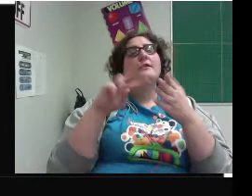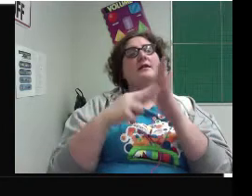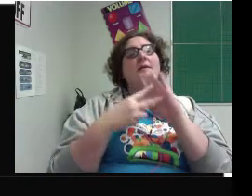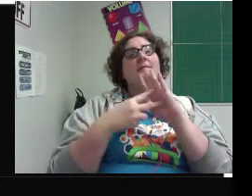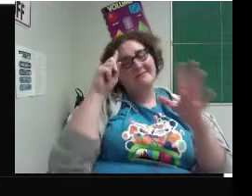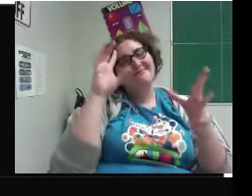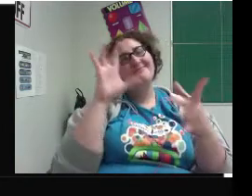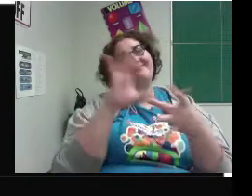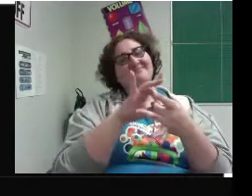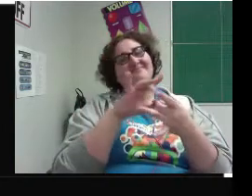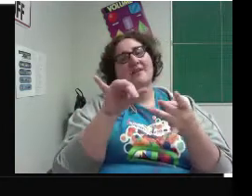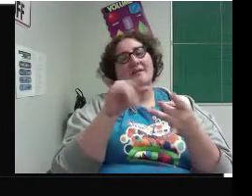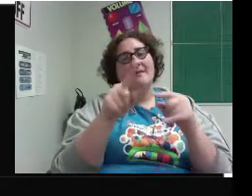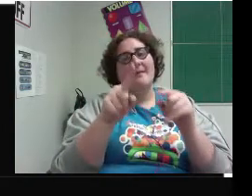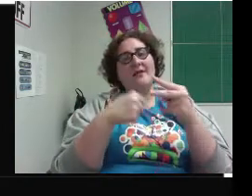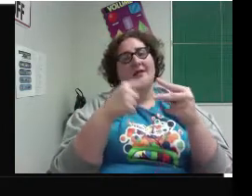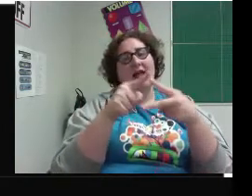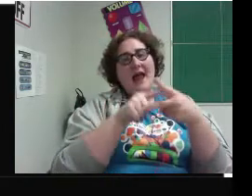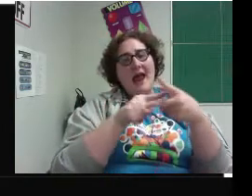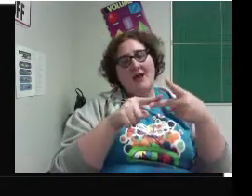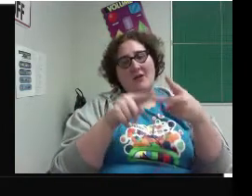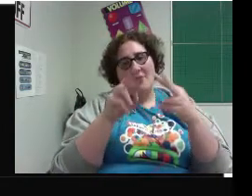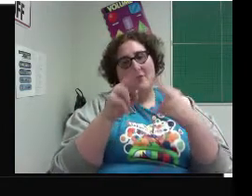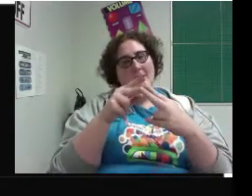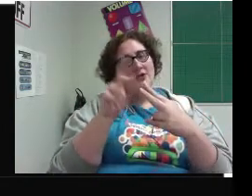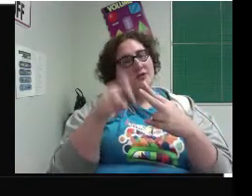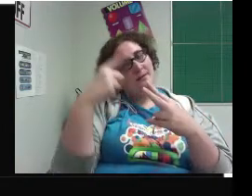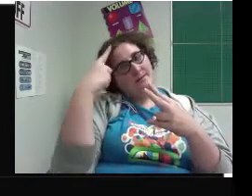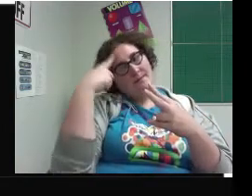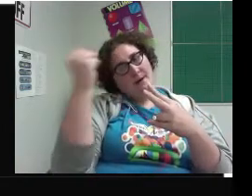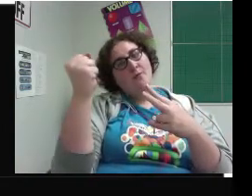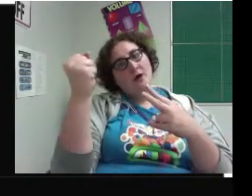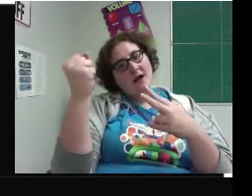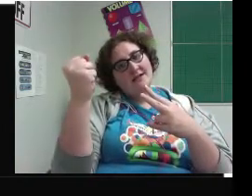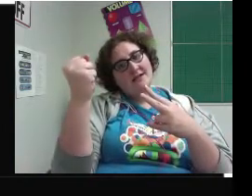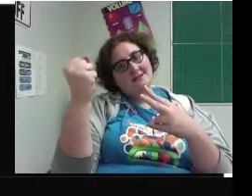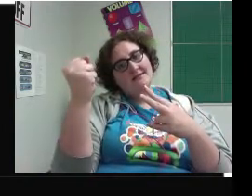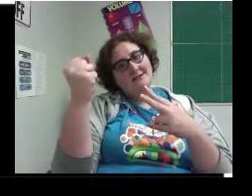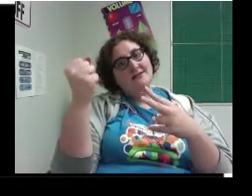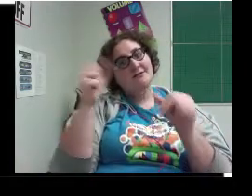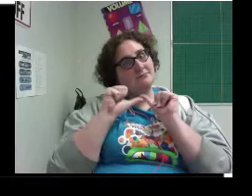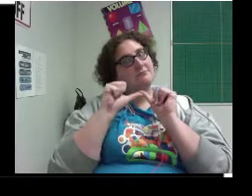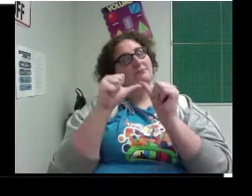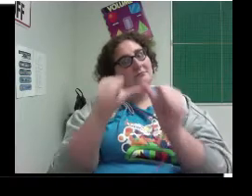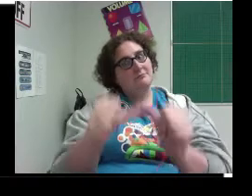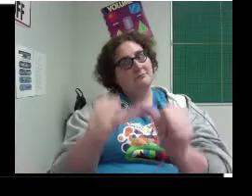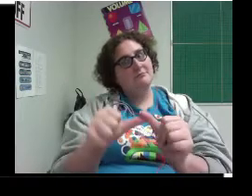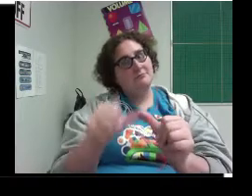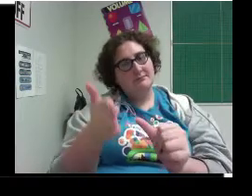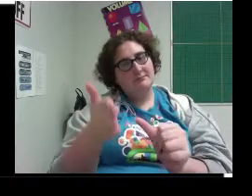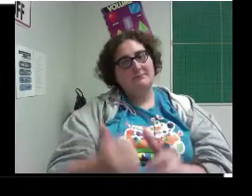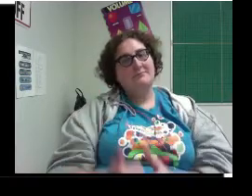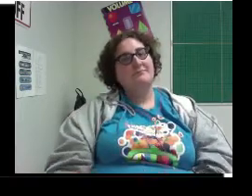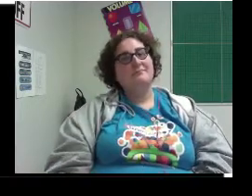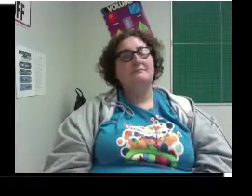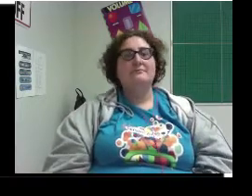you know about the angle pairs. So make sure you put this to memory. It won't go away.